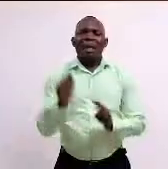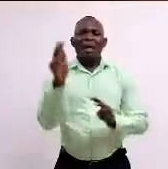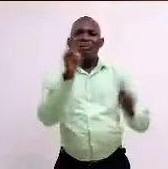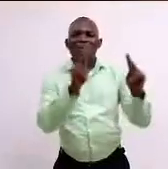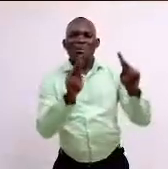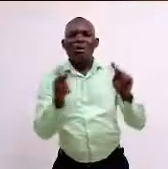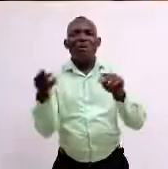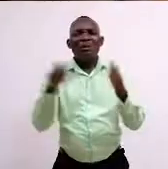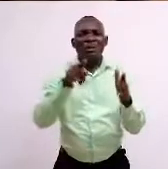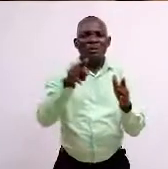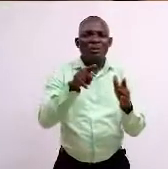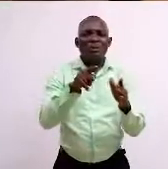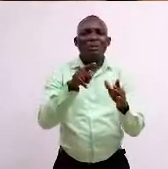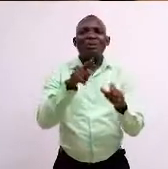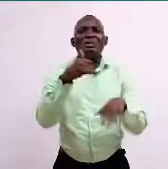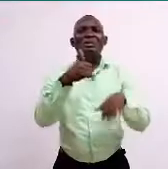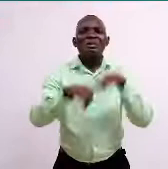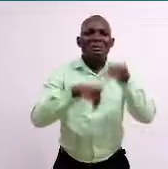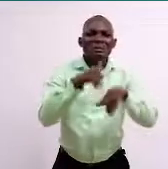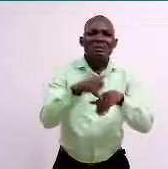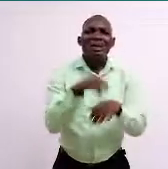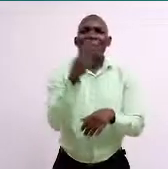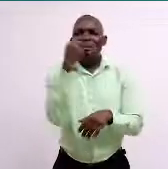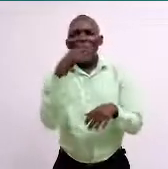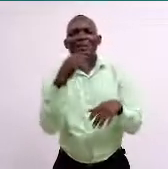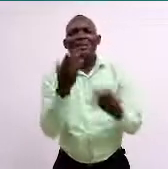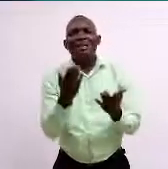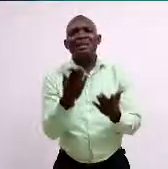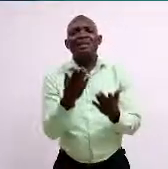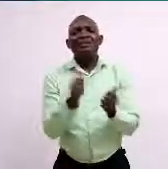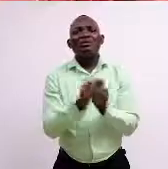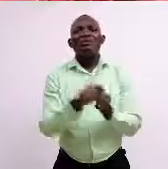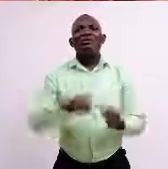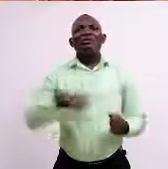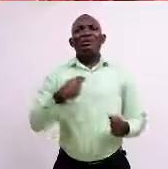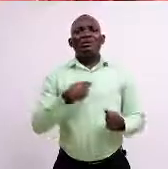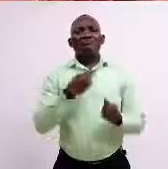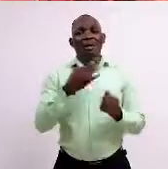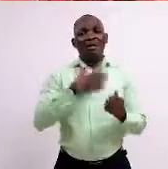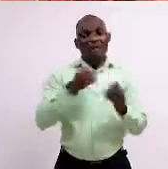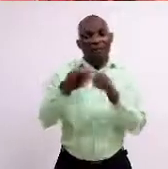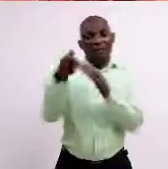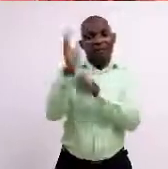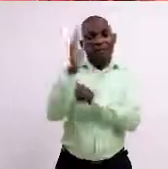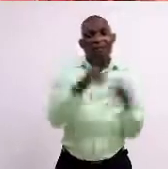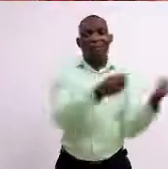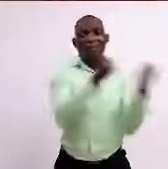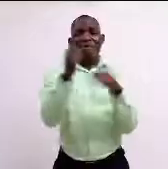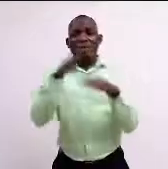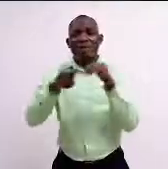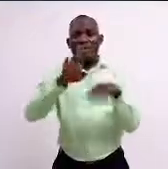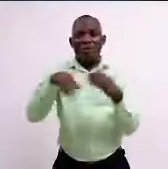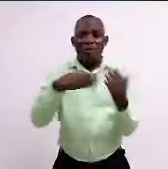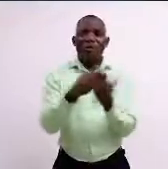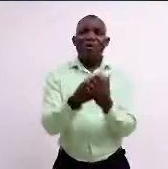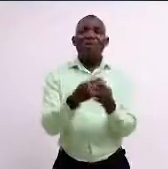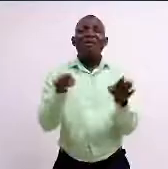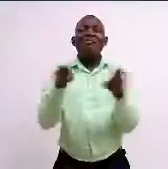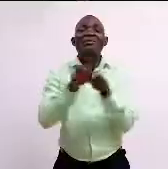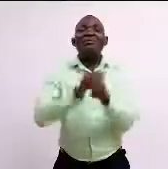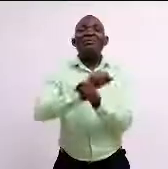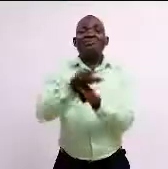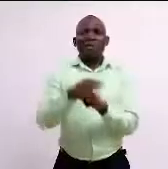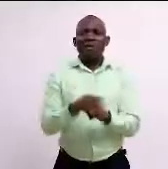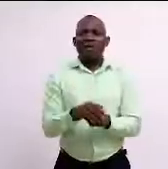taste. People are dying, and you are making light of it all in the name of religion. The God I serve is bigger than any